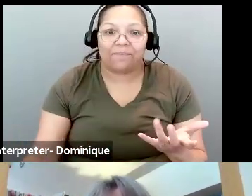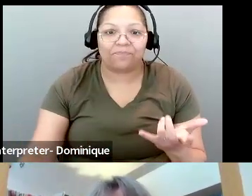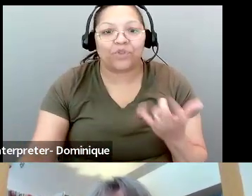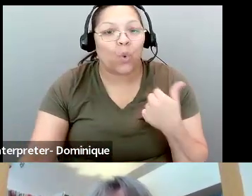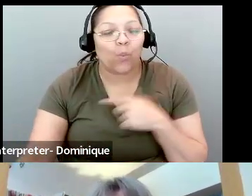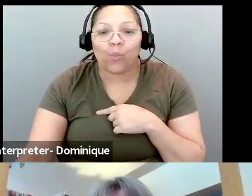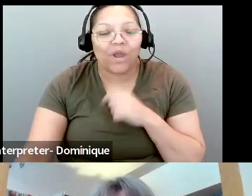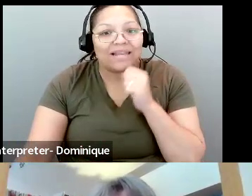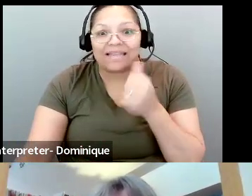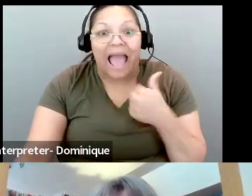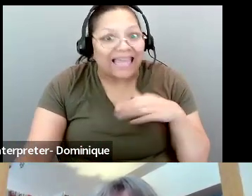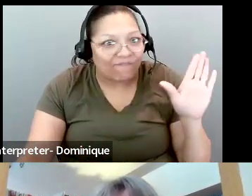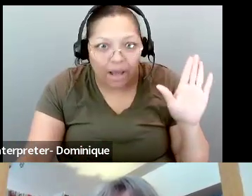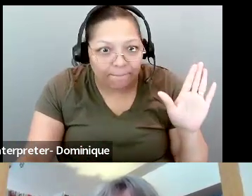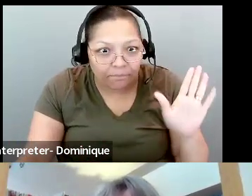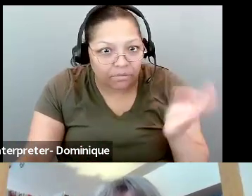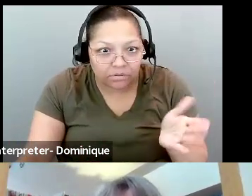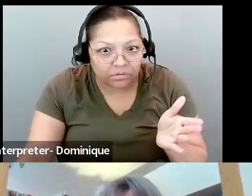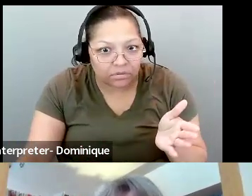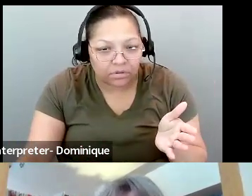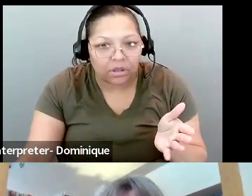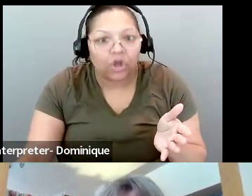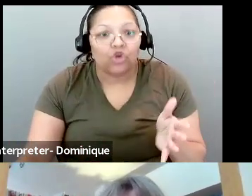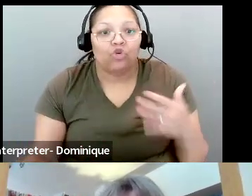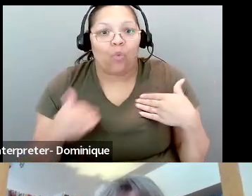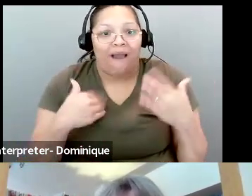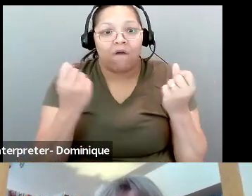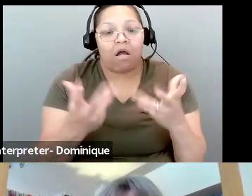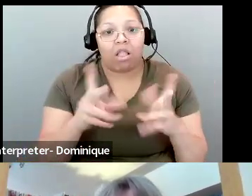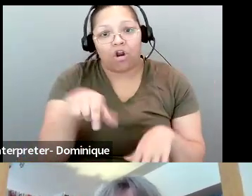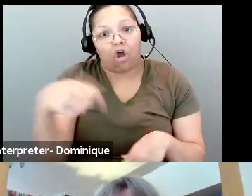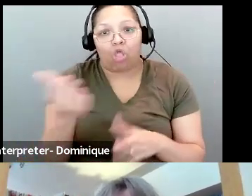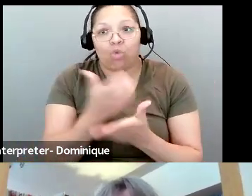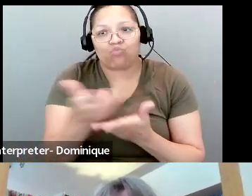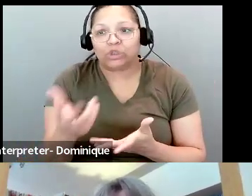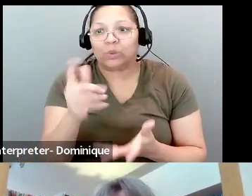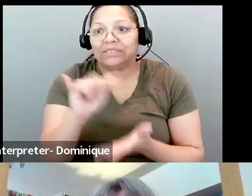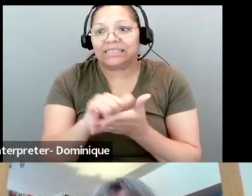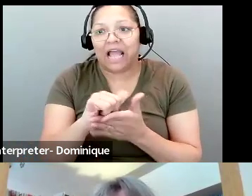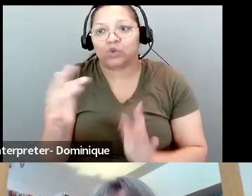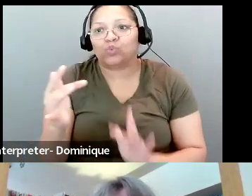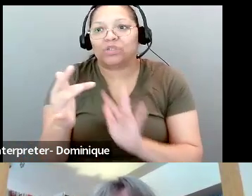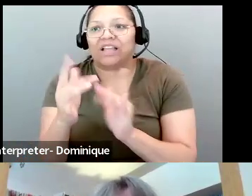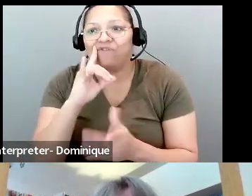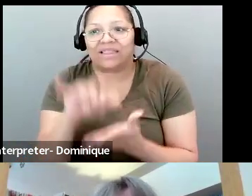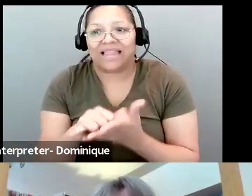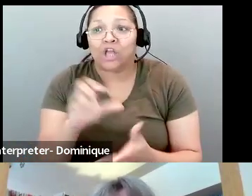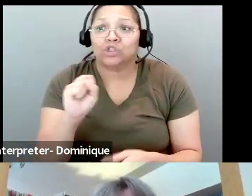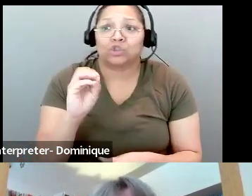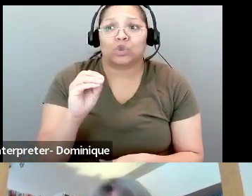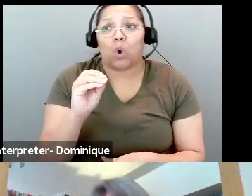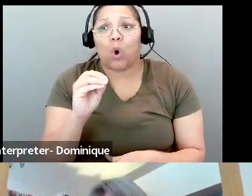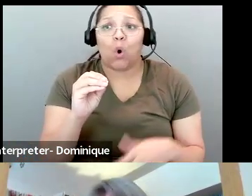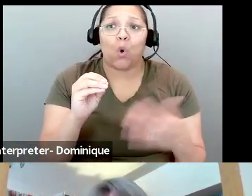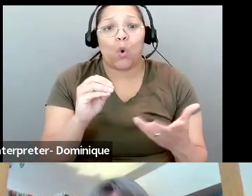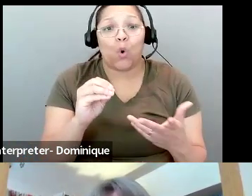we're not all giving up, right? There are a lot of other resources and we're reaching out for those. So as well as being hopeful